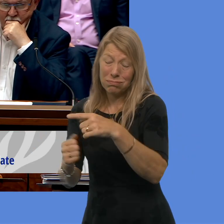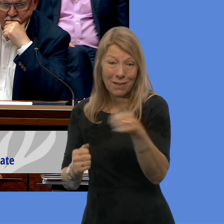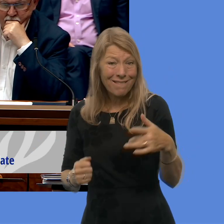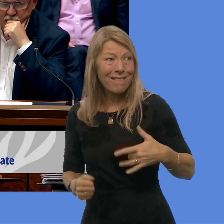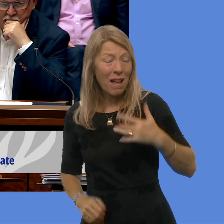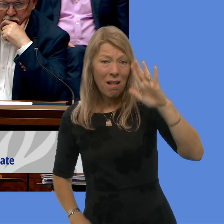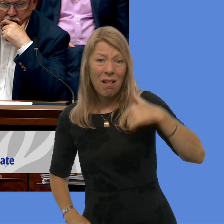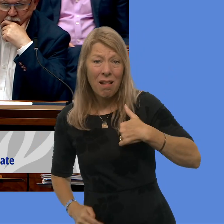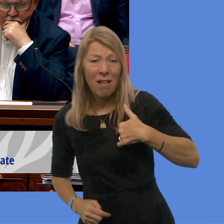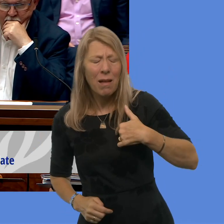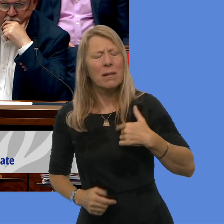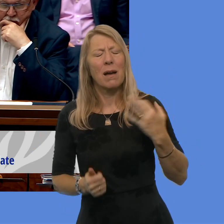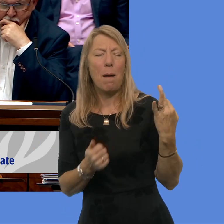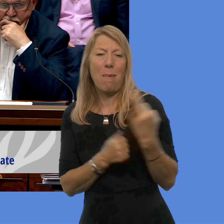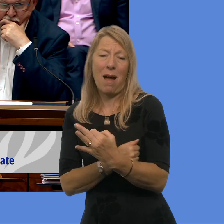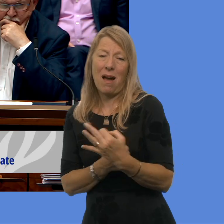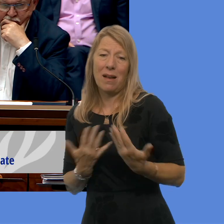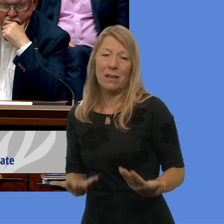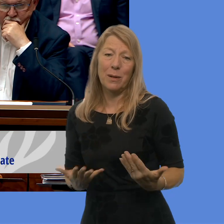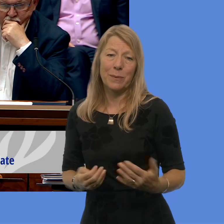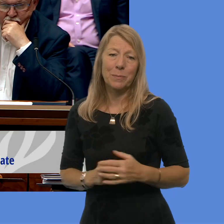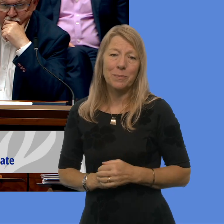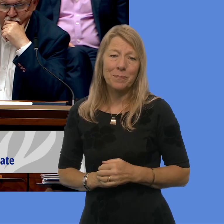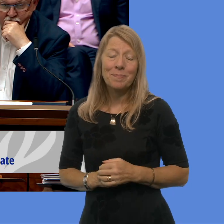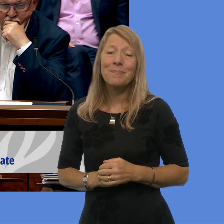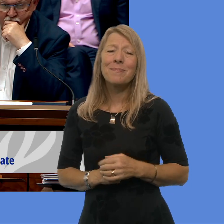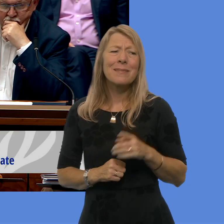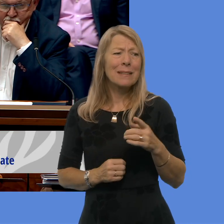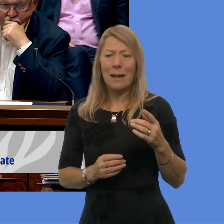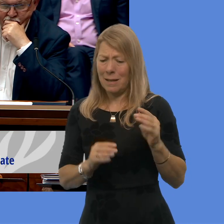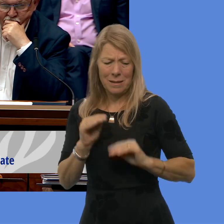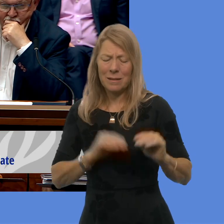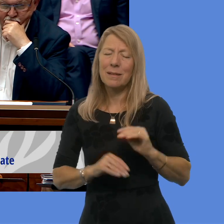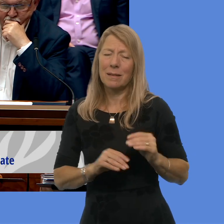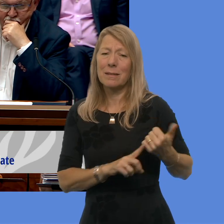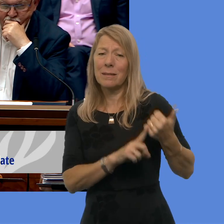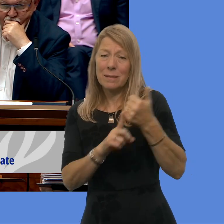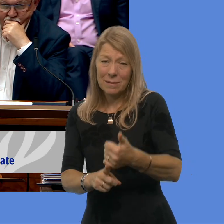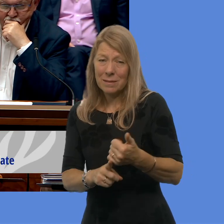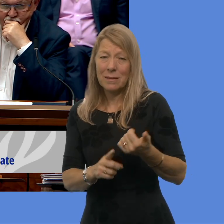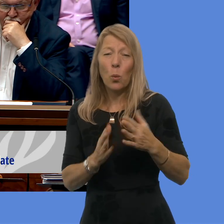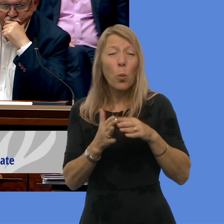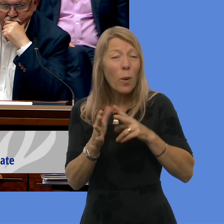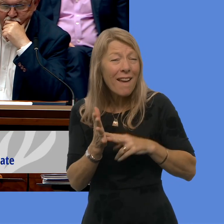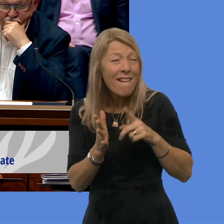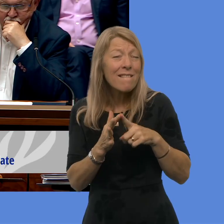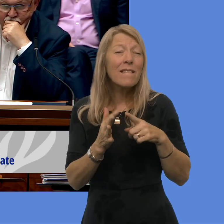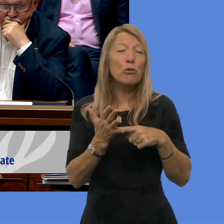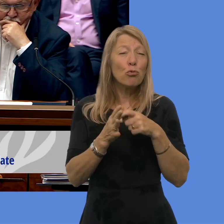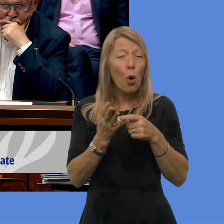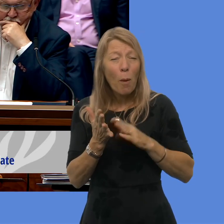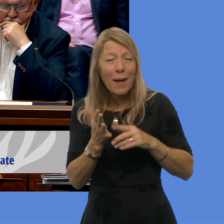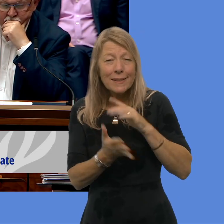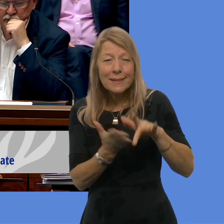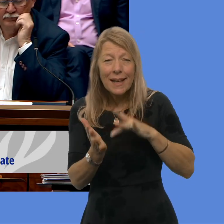deadline. Support is also available through a number of sectoral organisations: Wave Trauma Centre, SAFF, Relatives for Justice, the